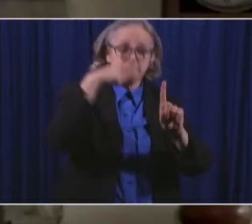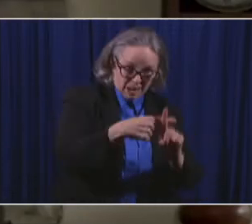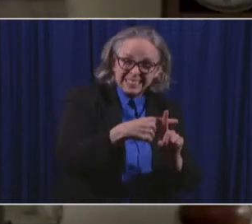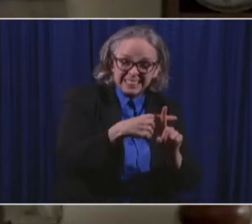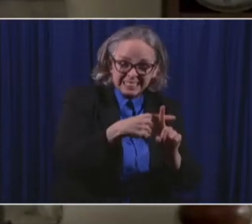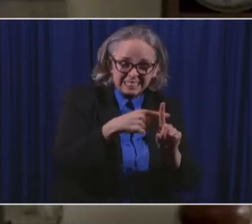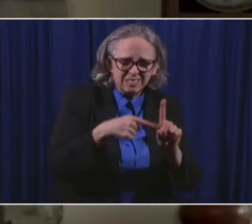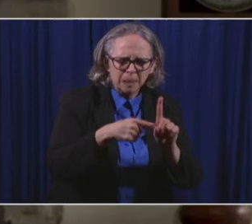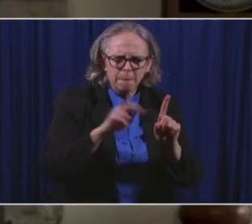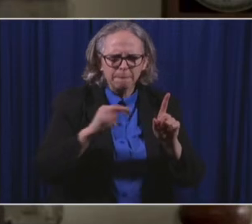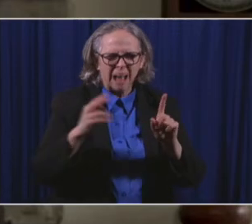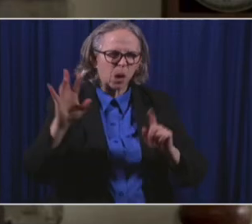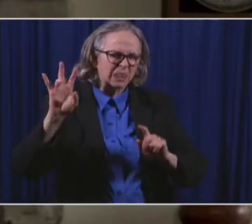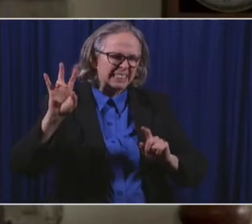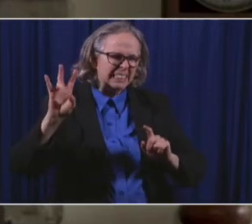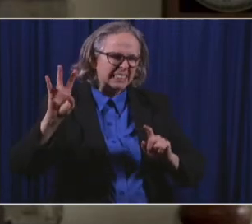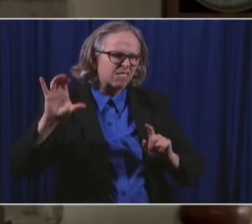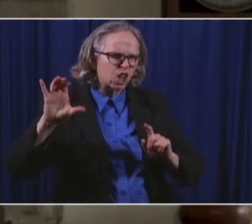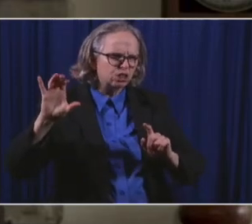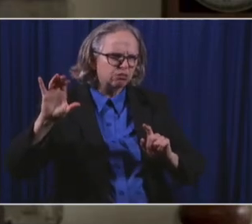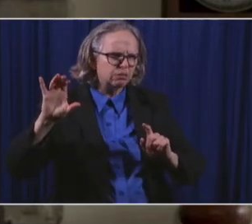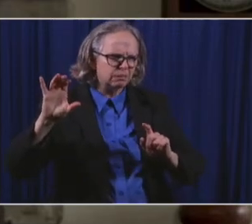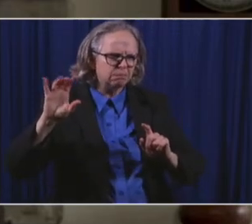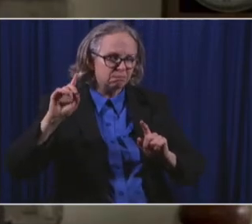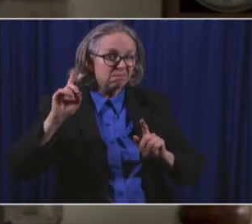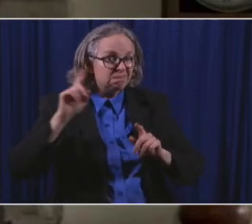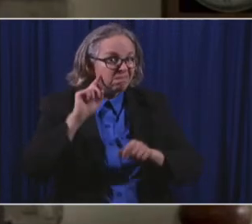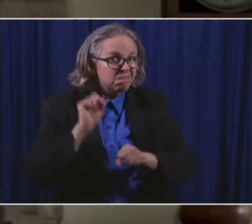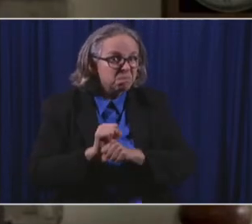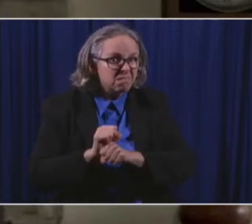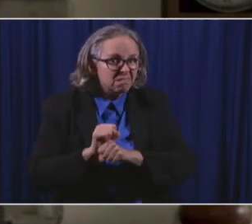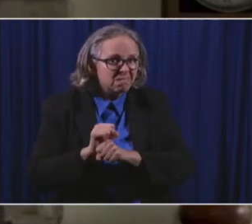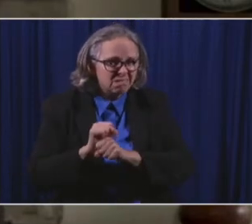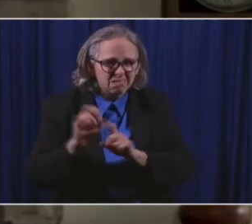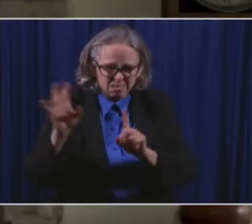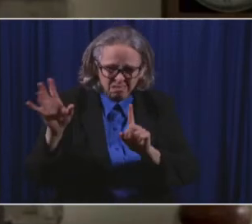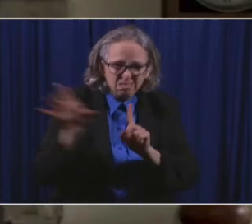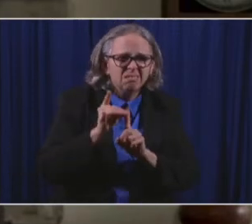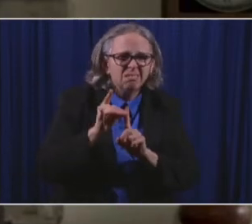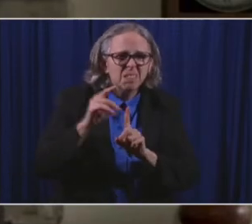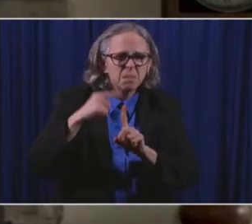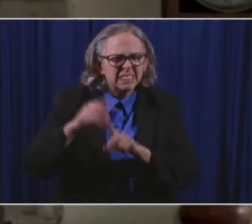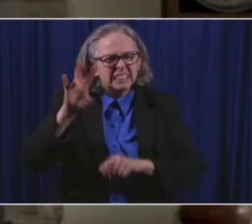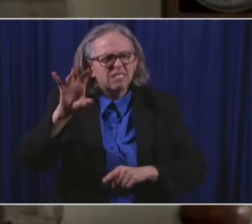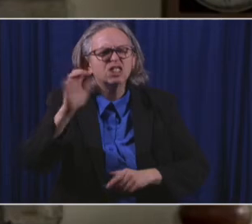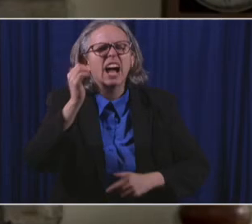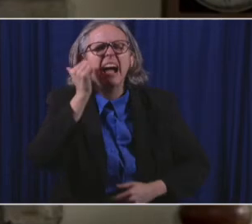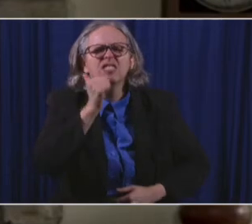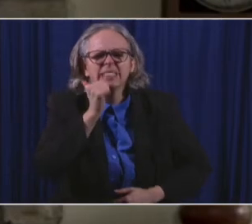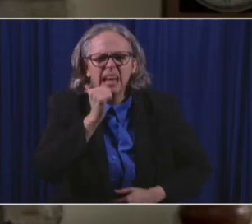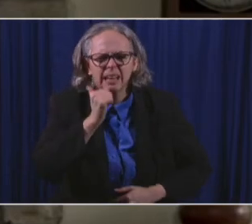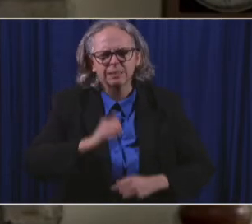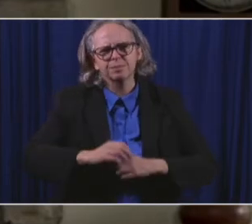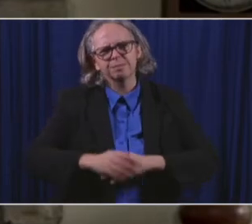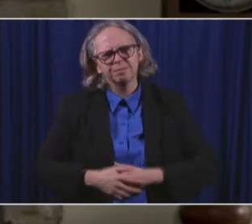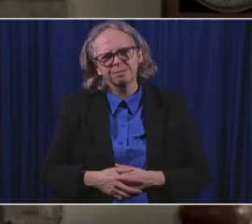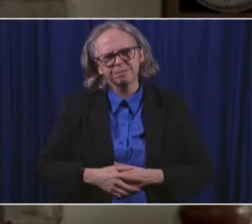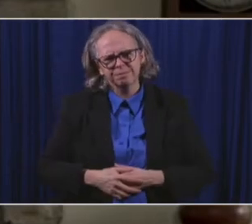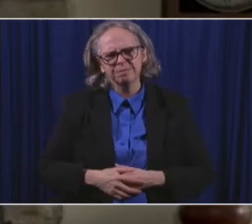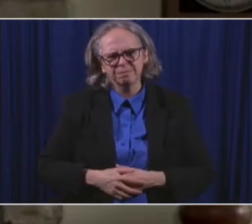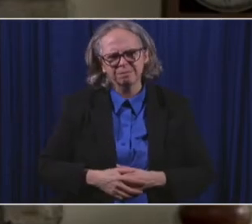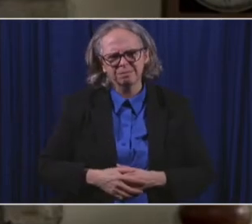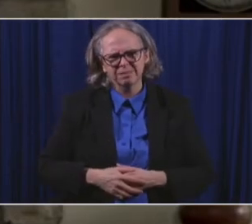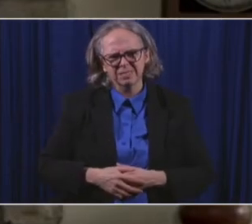700 positive per day on average, which means those 700 have to be